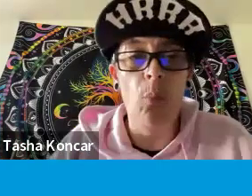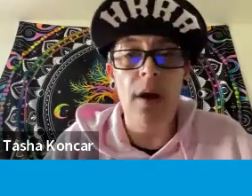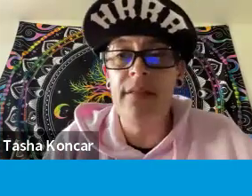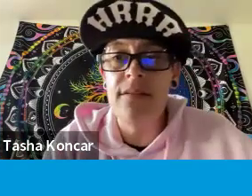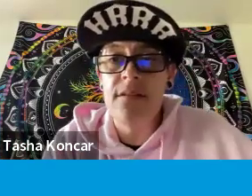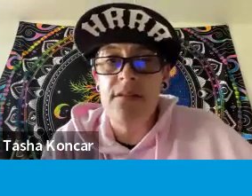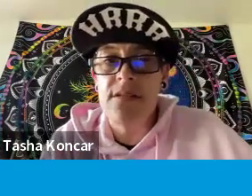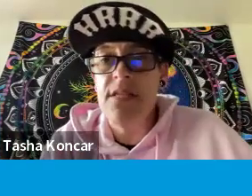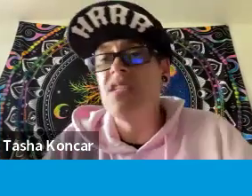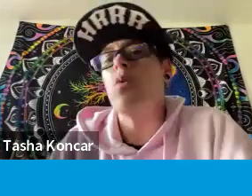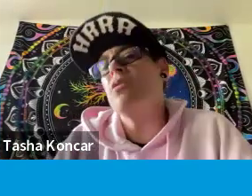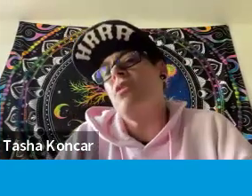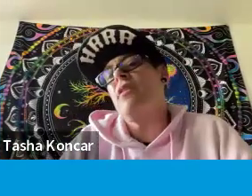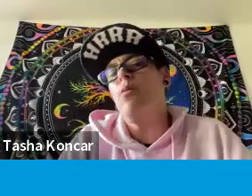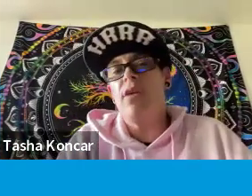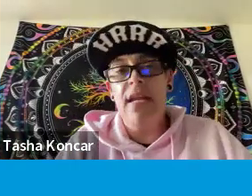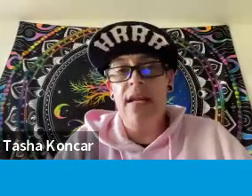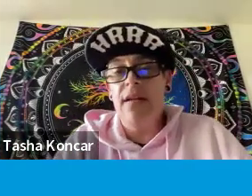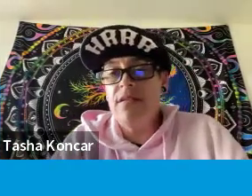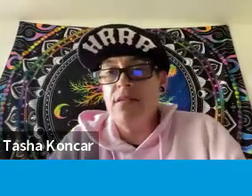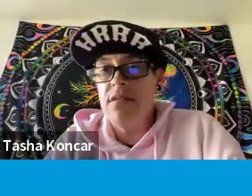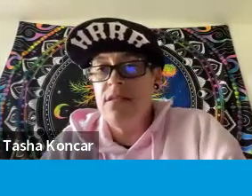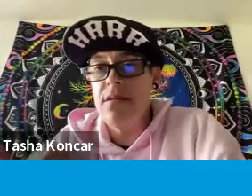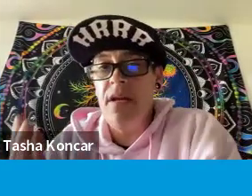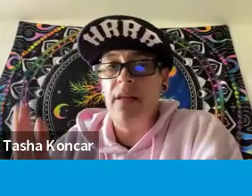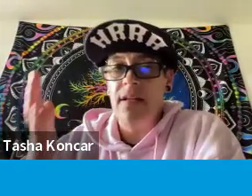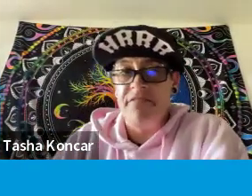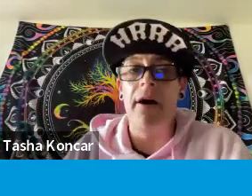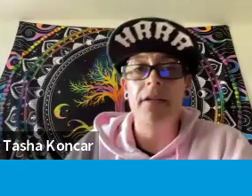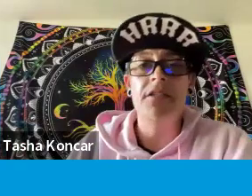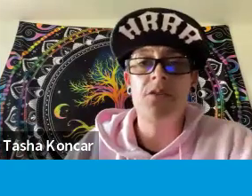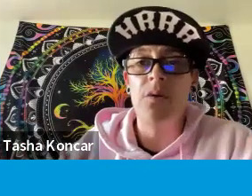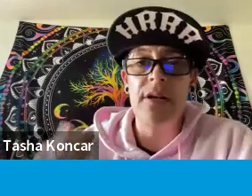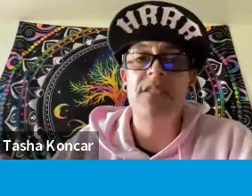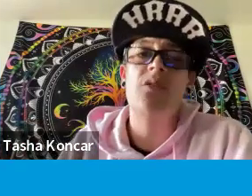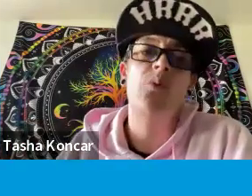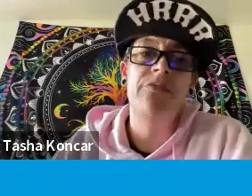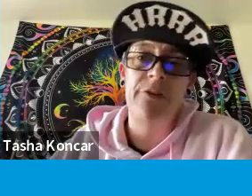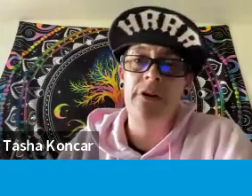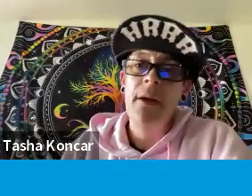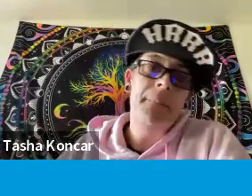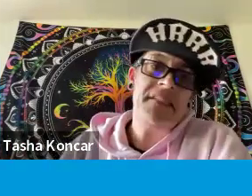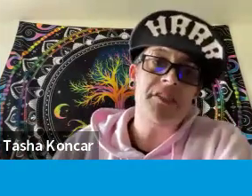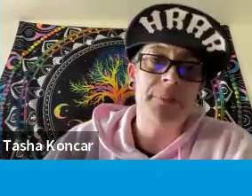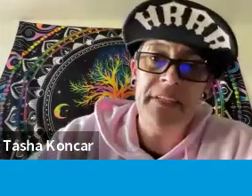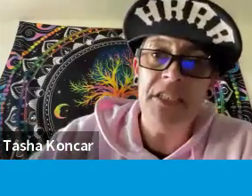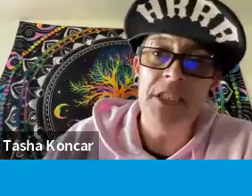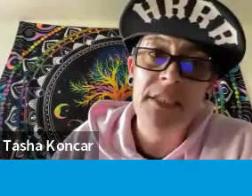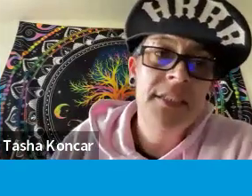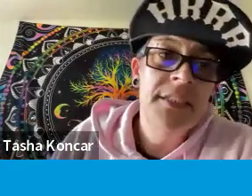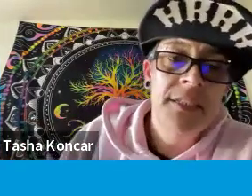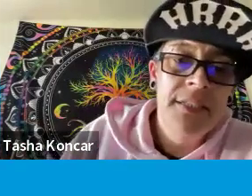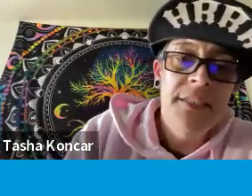meaning on what these words are that we're needing to be like defined, so there is no room for